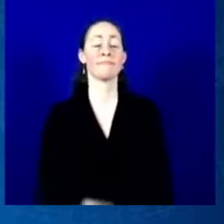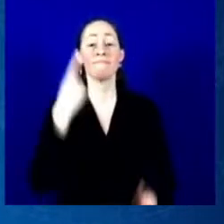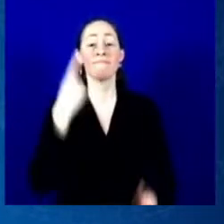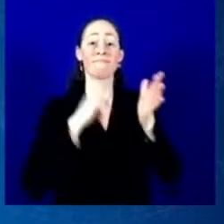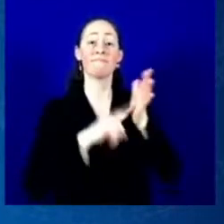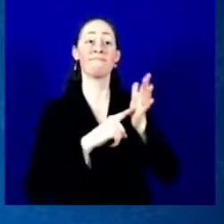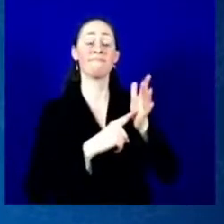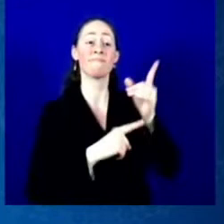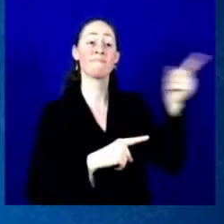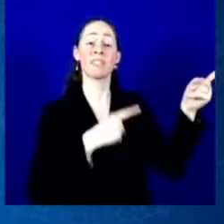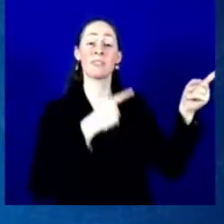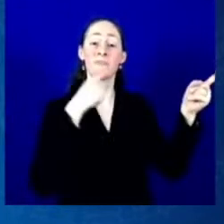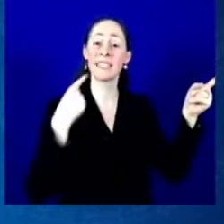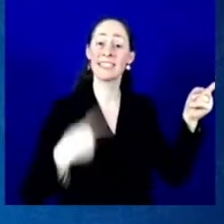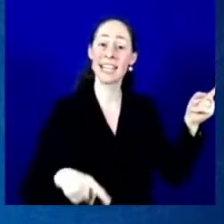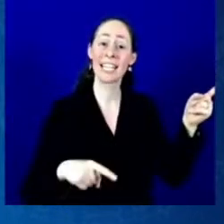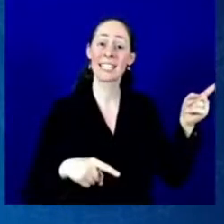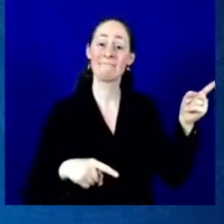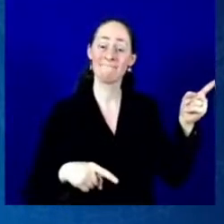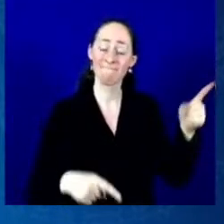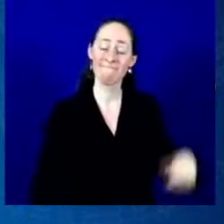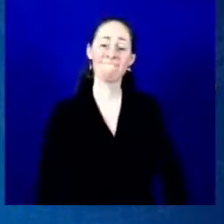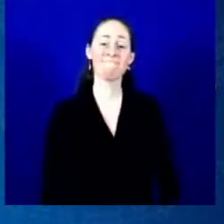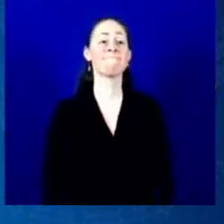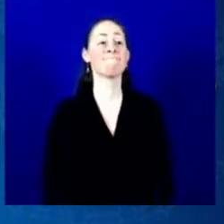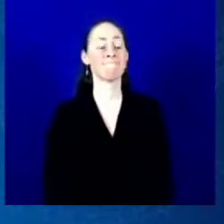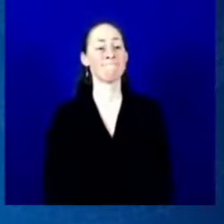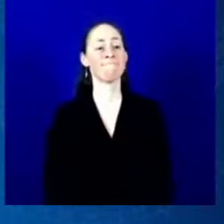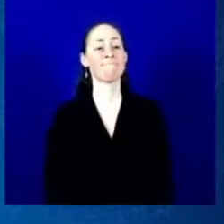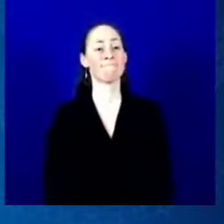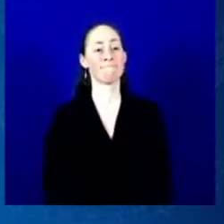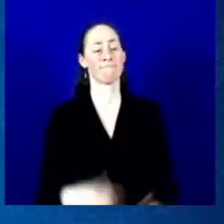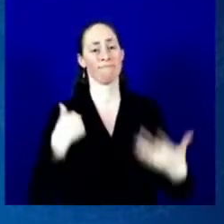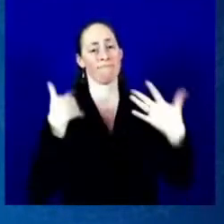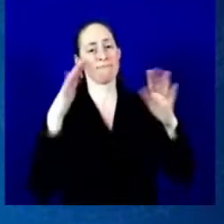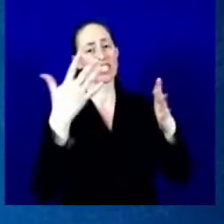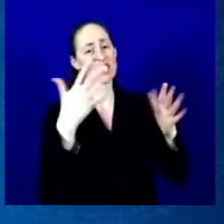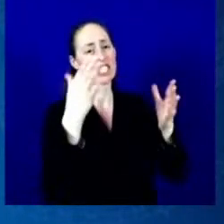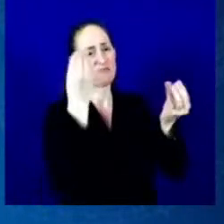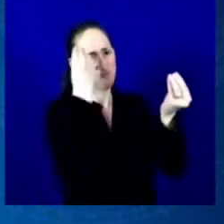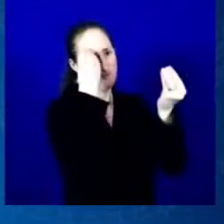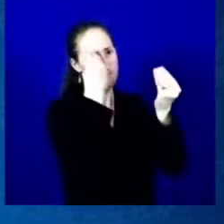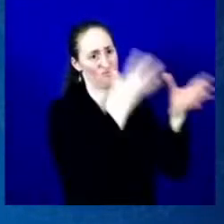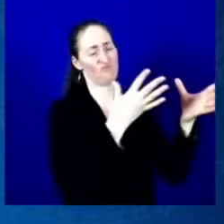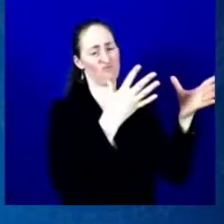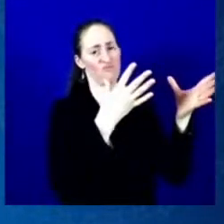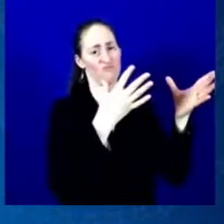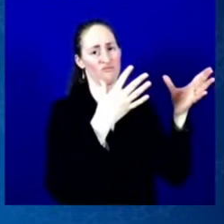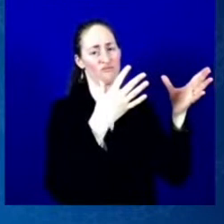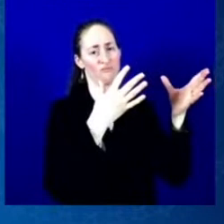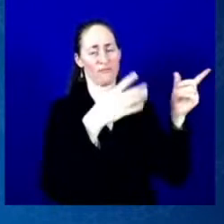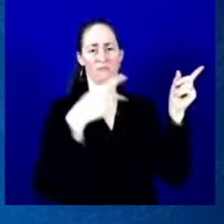of you, but I made very clear to Putin that we're not going to seek